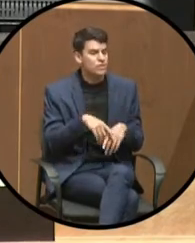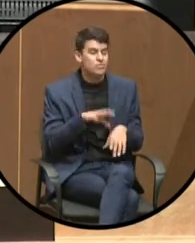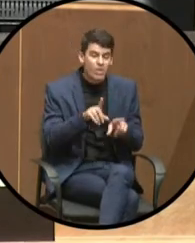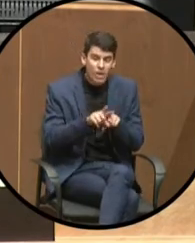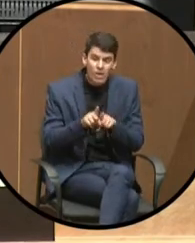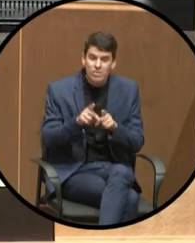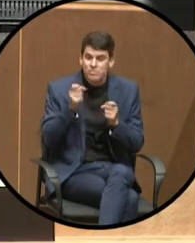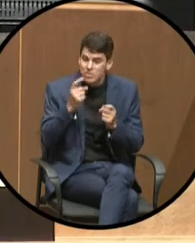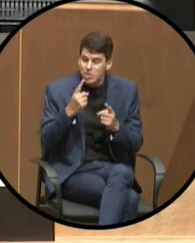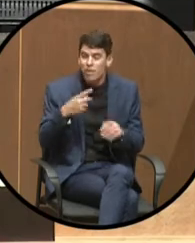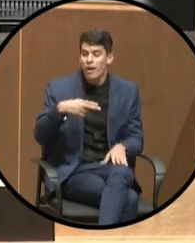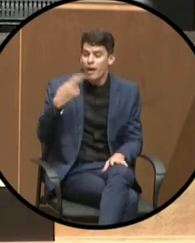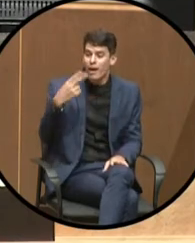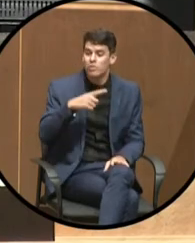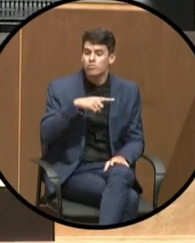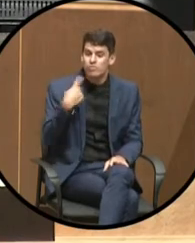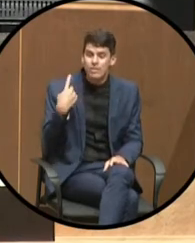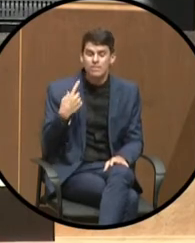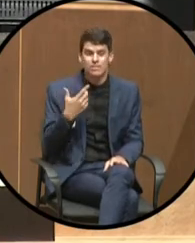risk conditions,